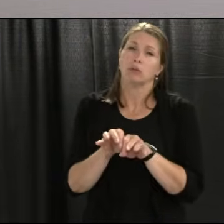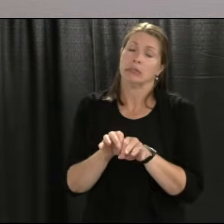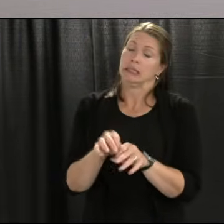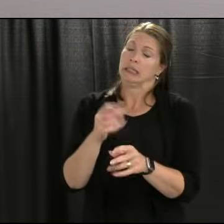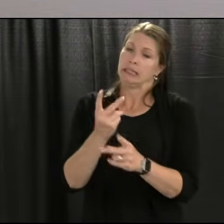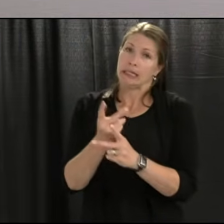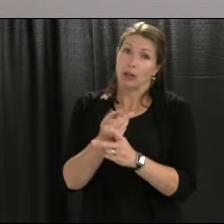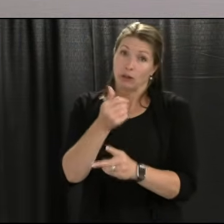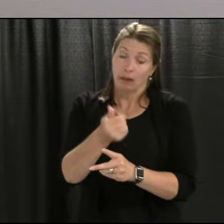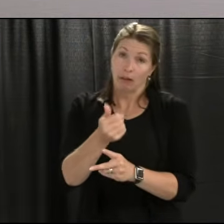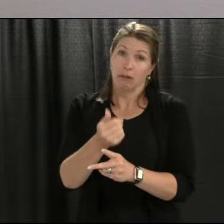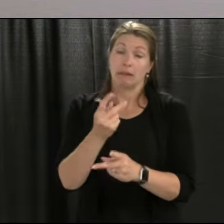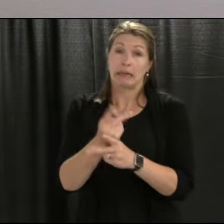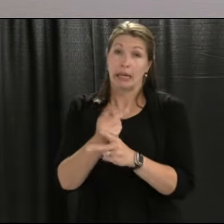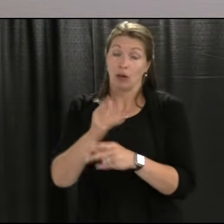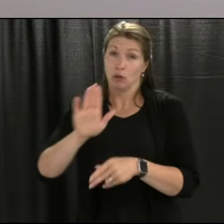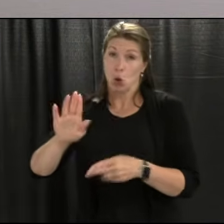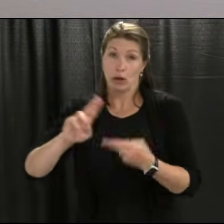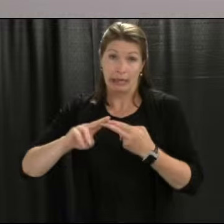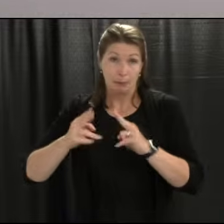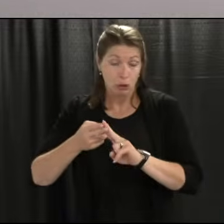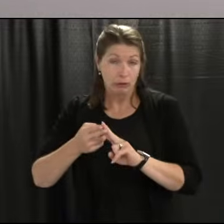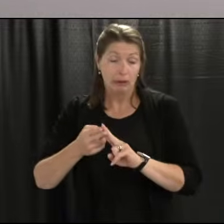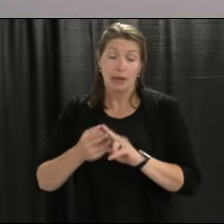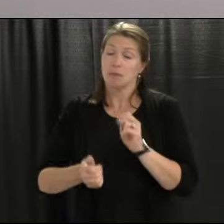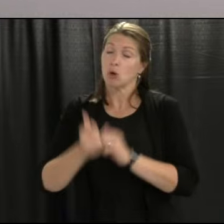stay safe. Minister Haggie.